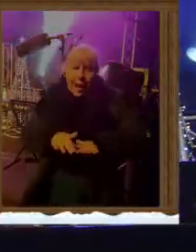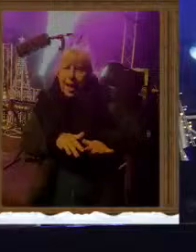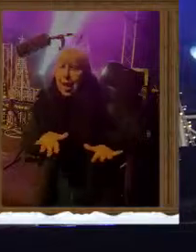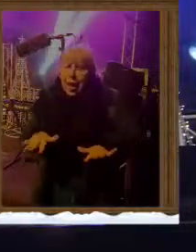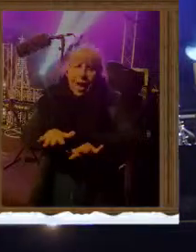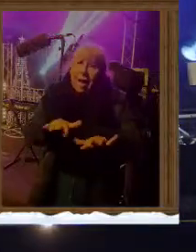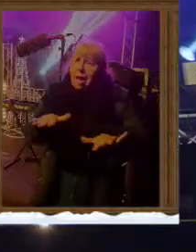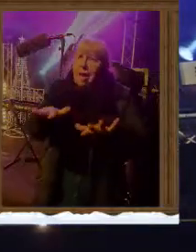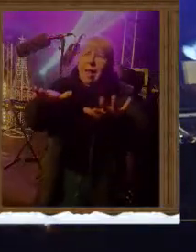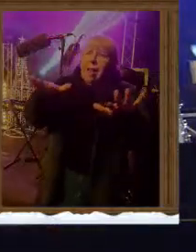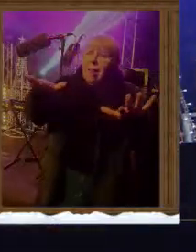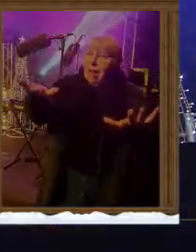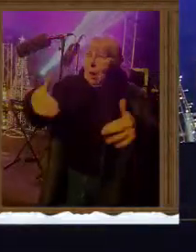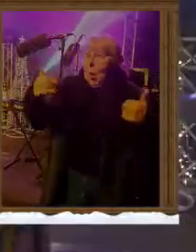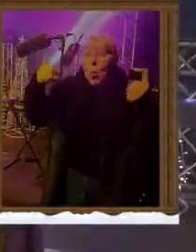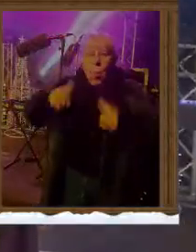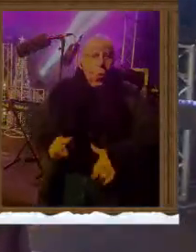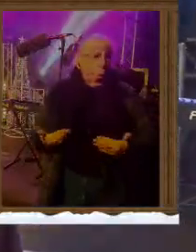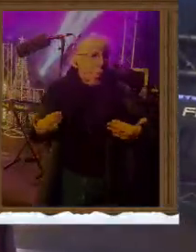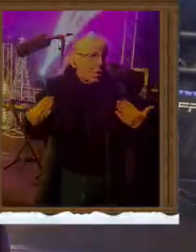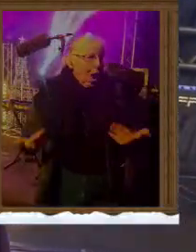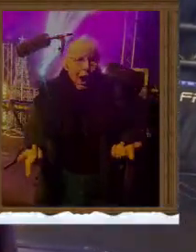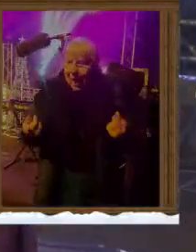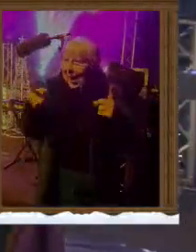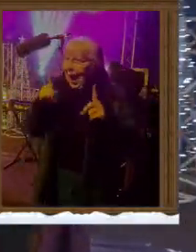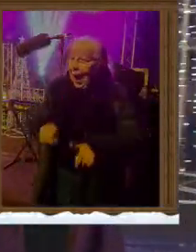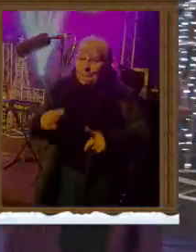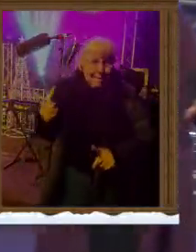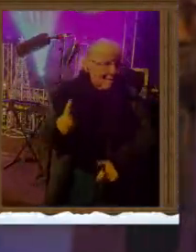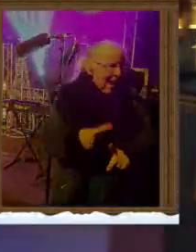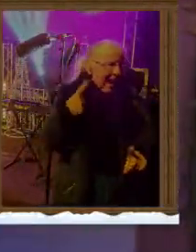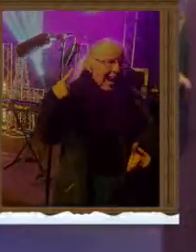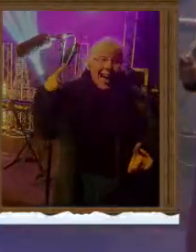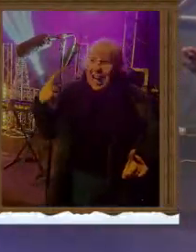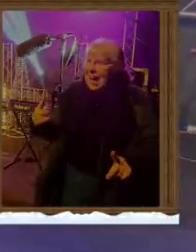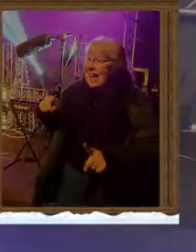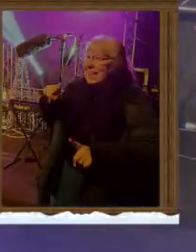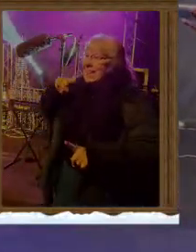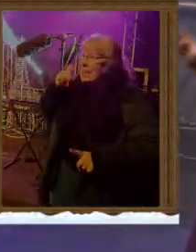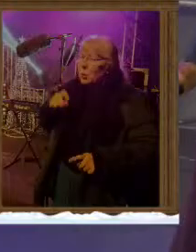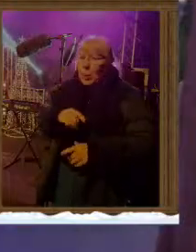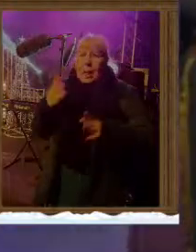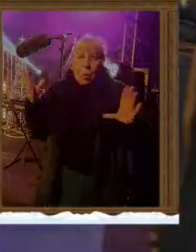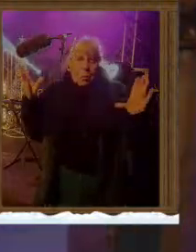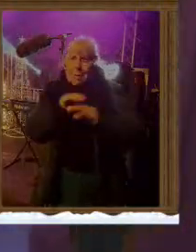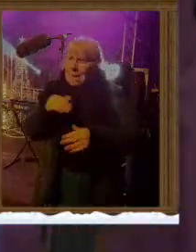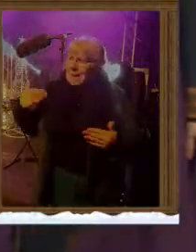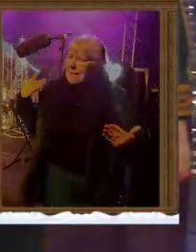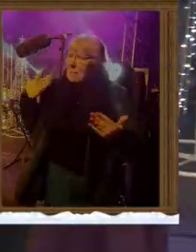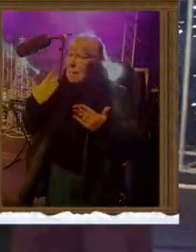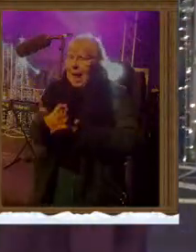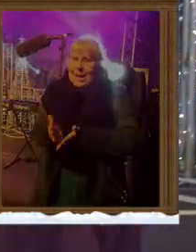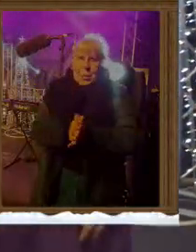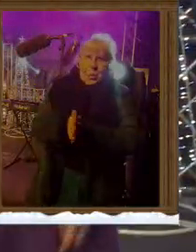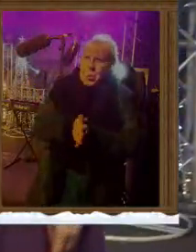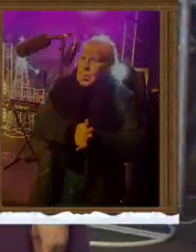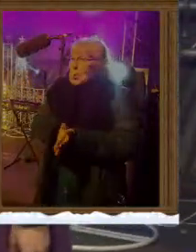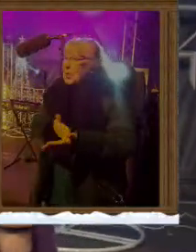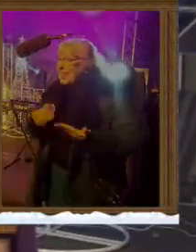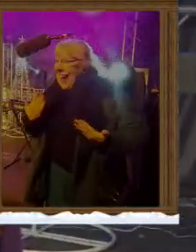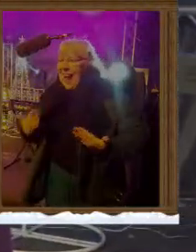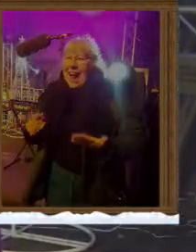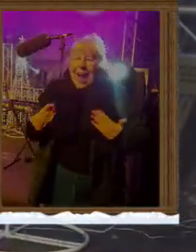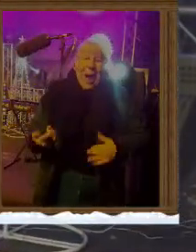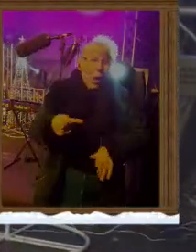Arendelle. It's finally here and it's happening fast. We'll make up for all we have missed in the past. It's time